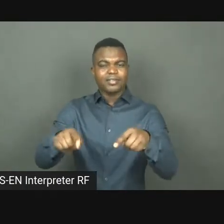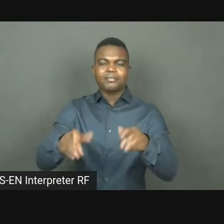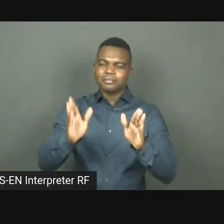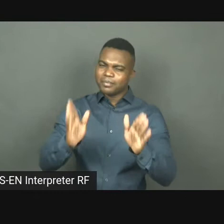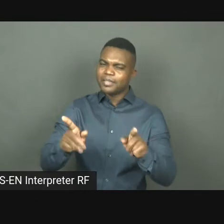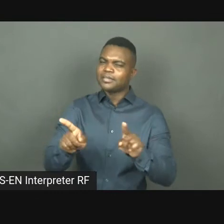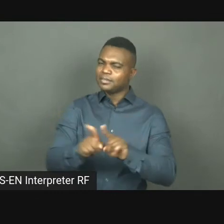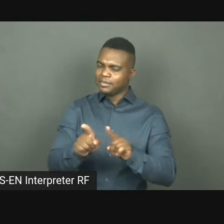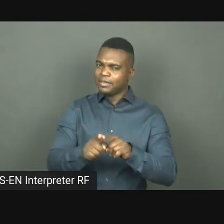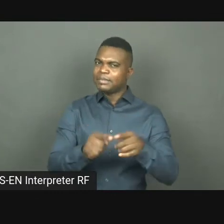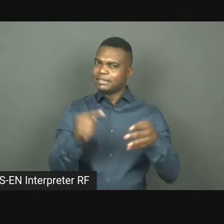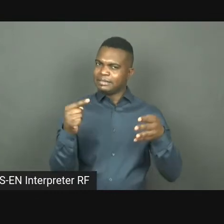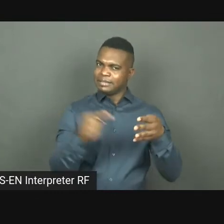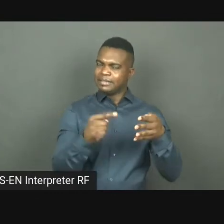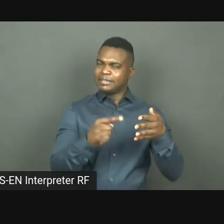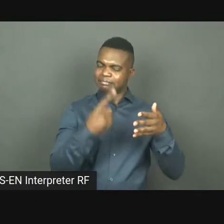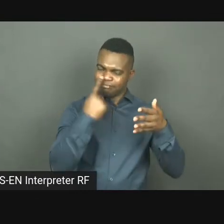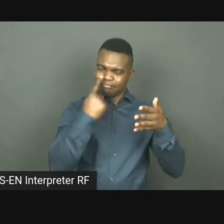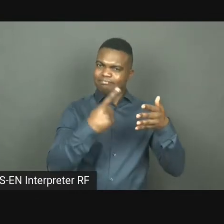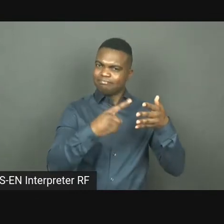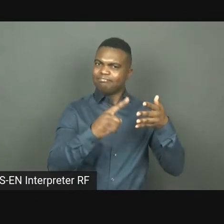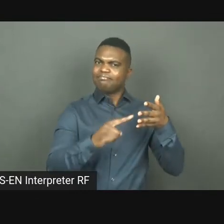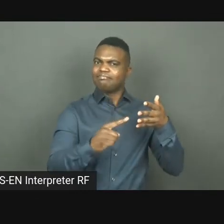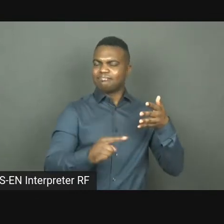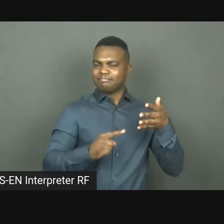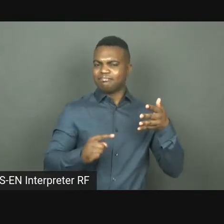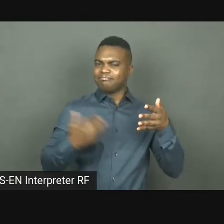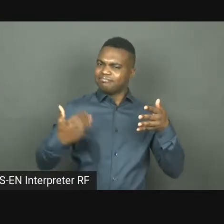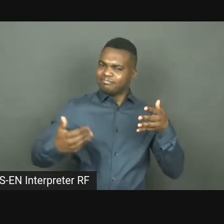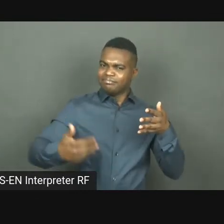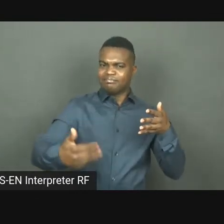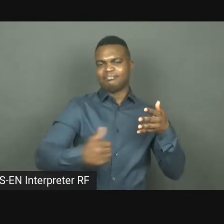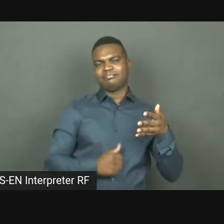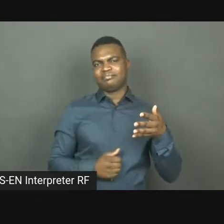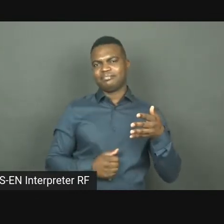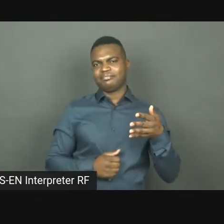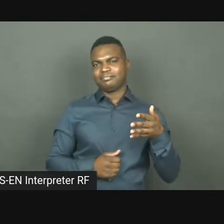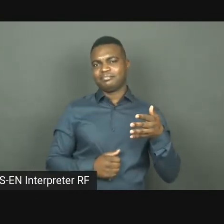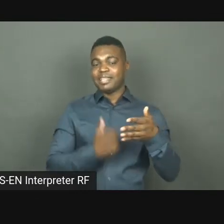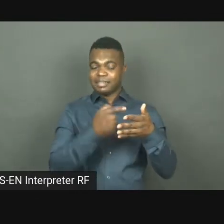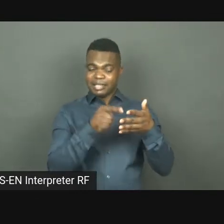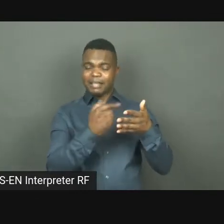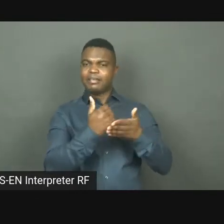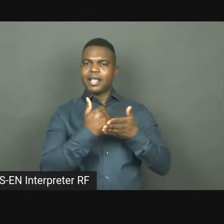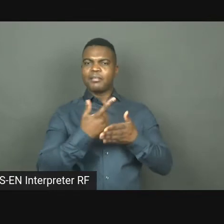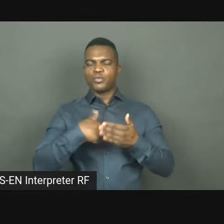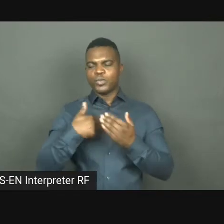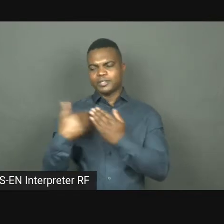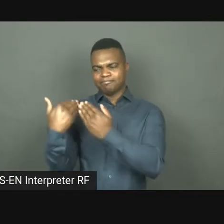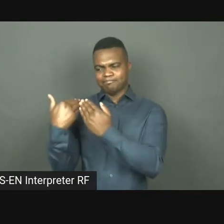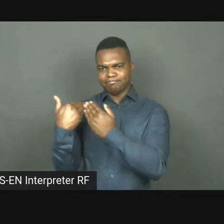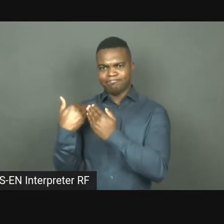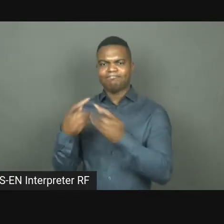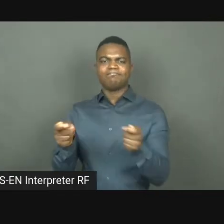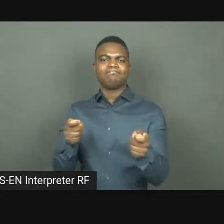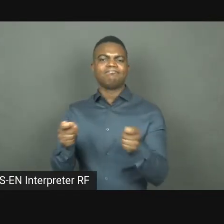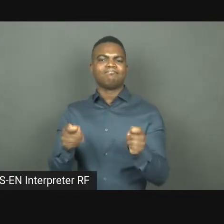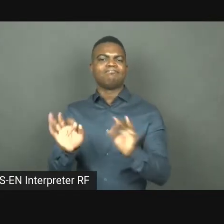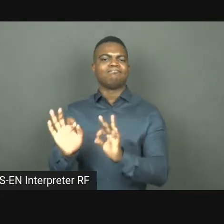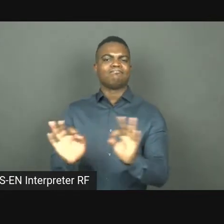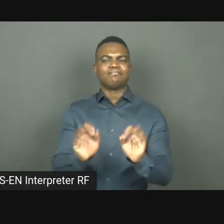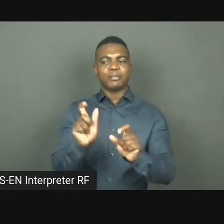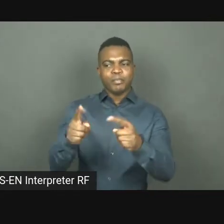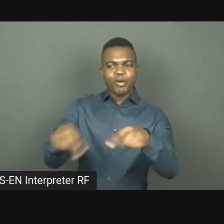funding, but also harmonizing the due diligence procedures that are quite tedious. Recognizing the